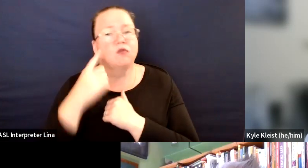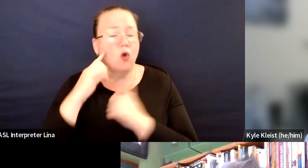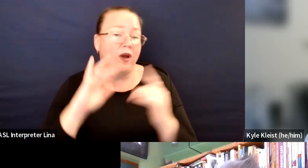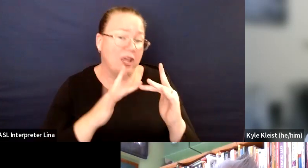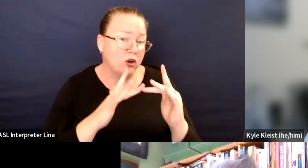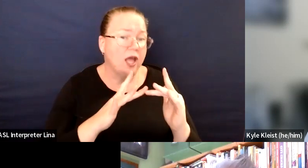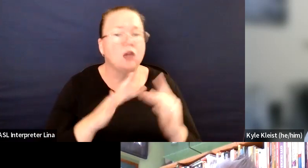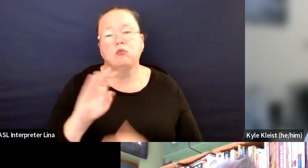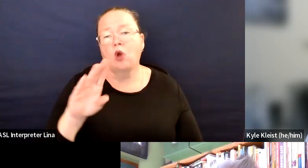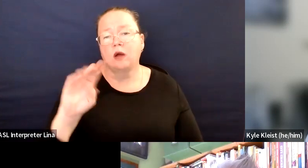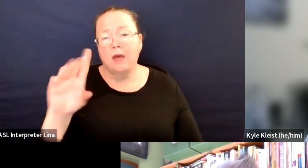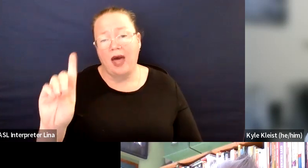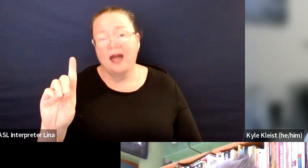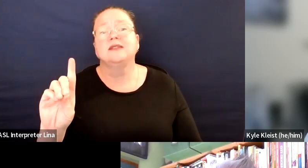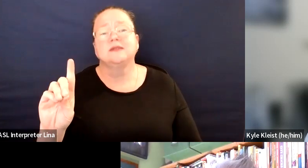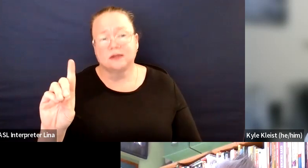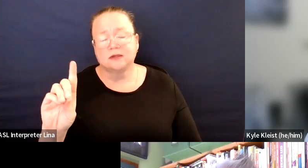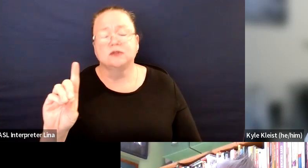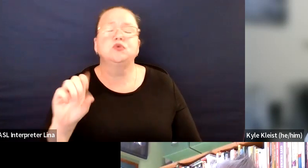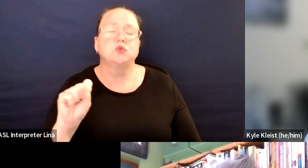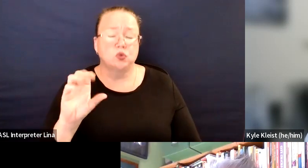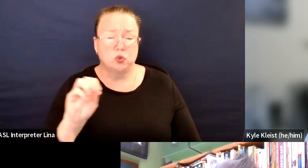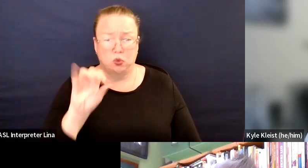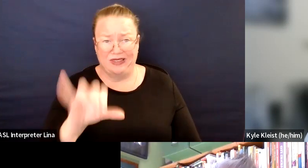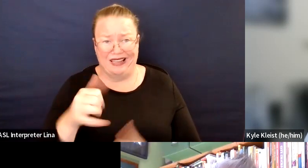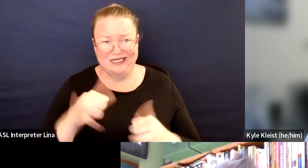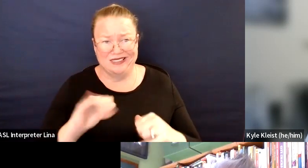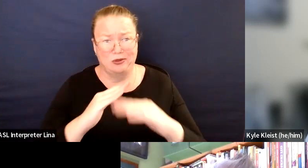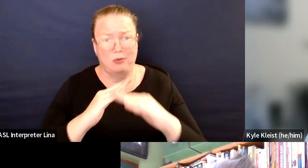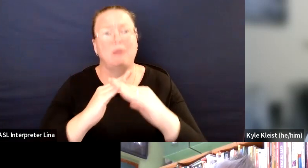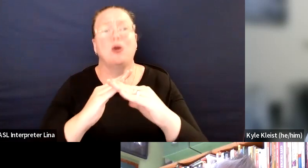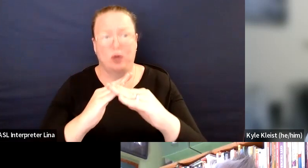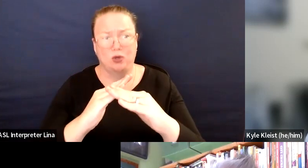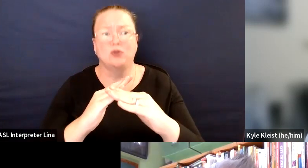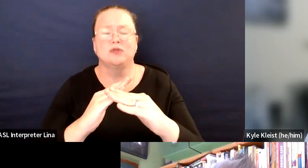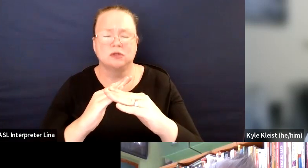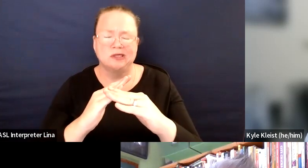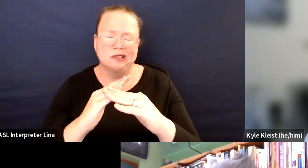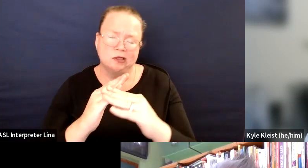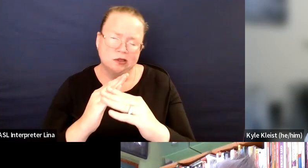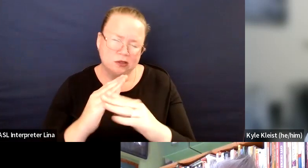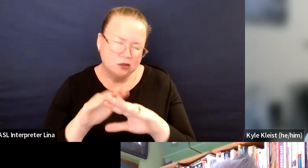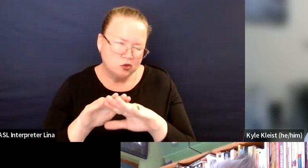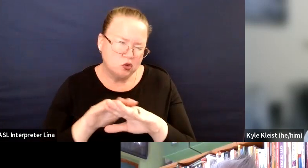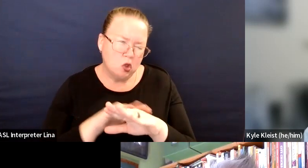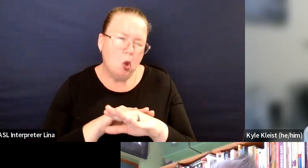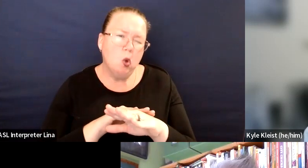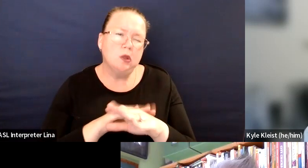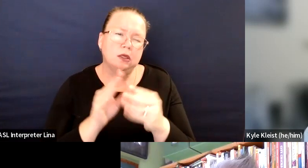or broadband. And so that still is a barrier we're slowly overcoming, but